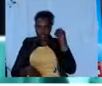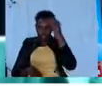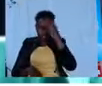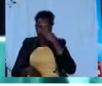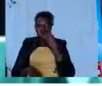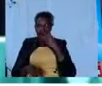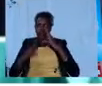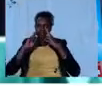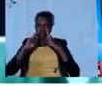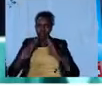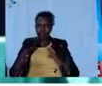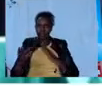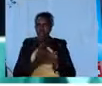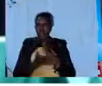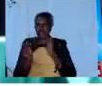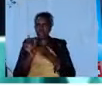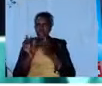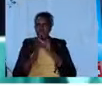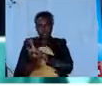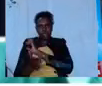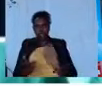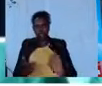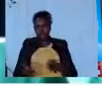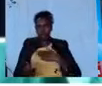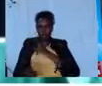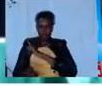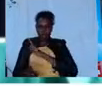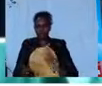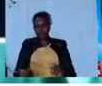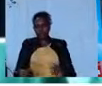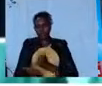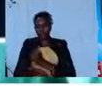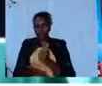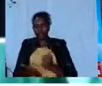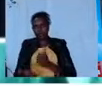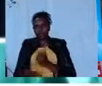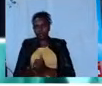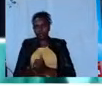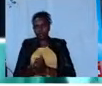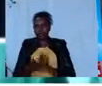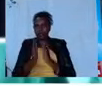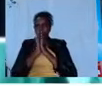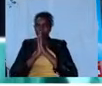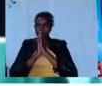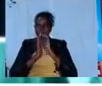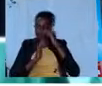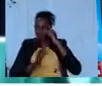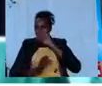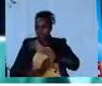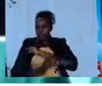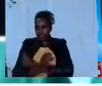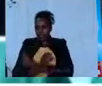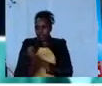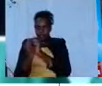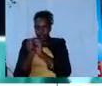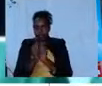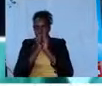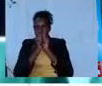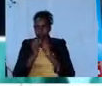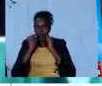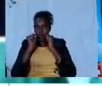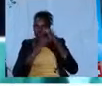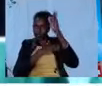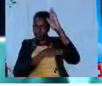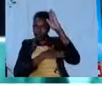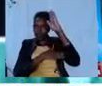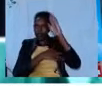confess the beauty of your peace. Through Jesus Christ our Lord. Amen. Prayer for grace together. Almighty God, you have been